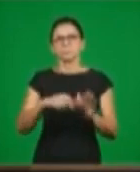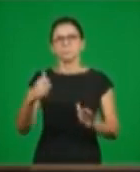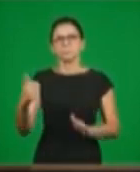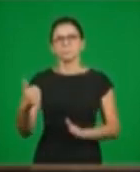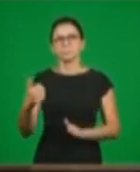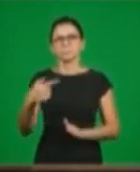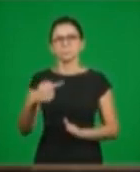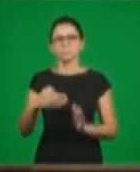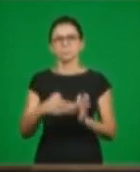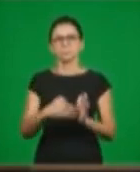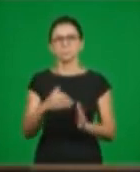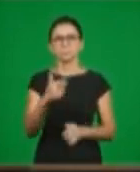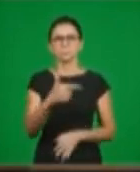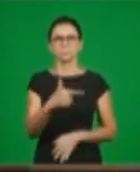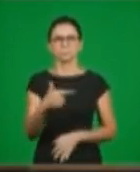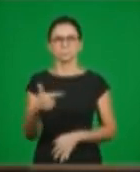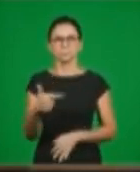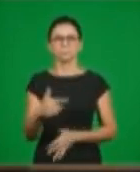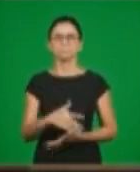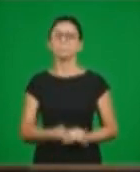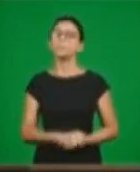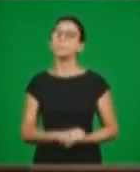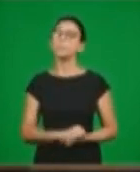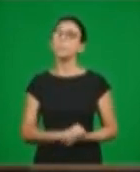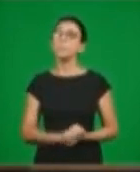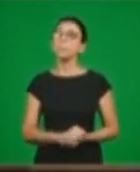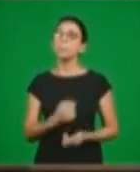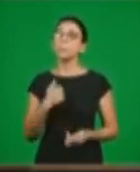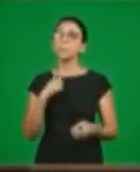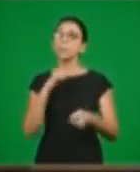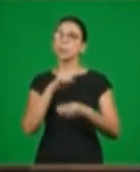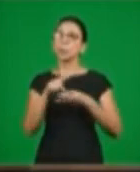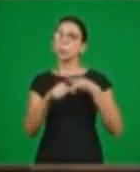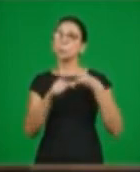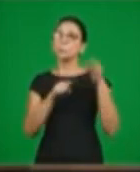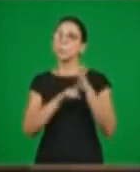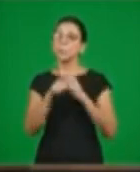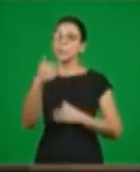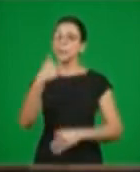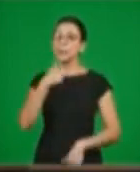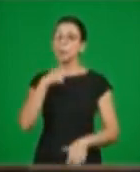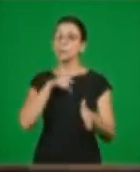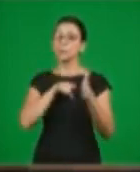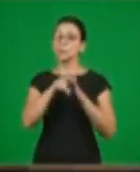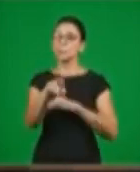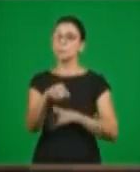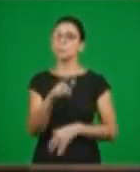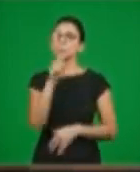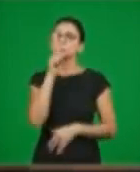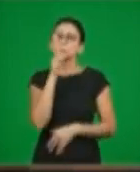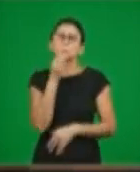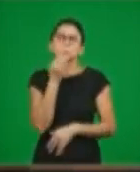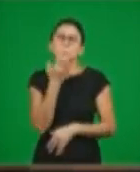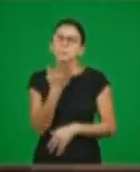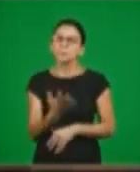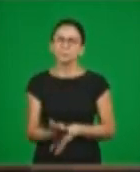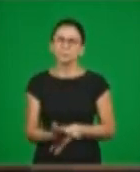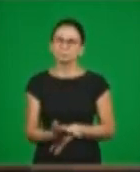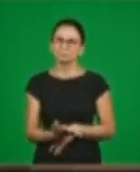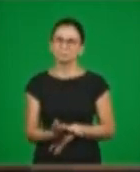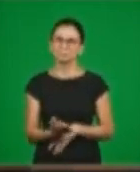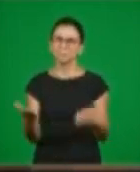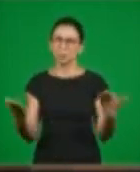Nehemiah 4:17 through 22. Now the question is with me. It's not with Gilson. Gilson is too